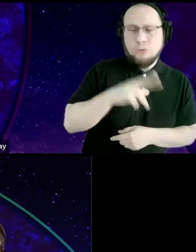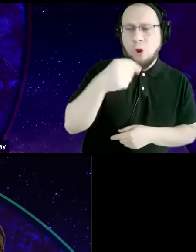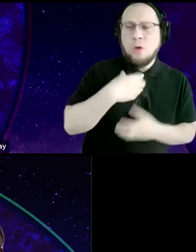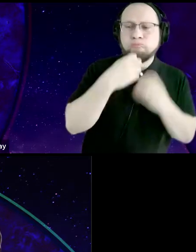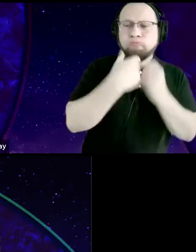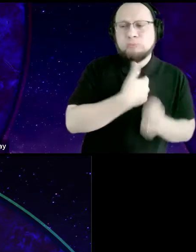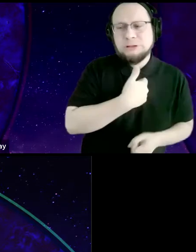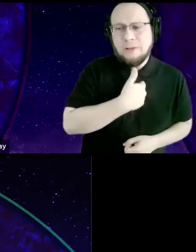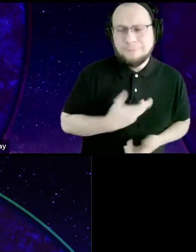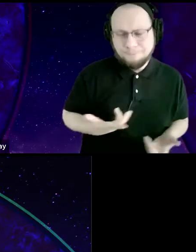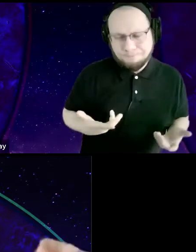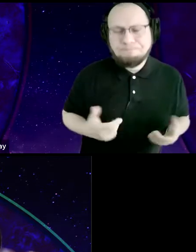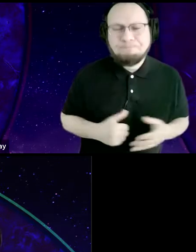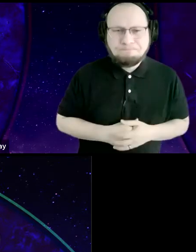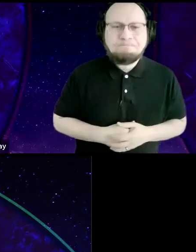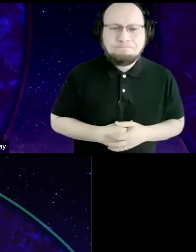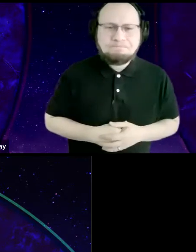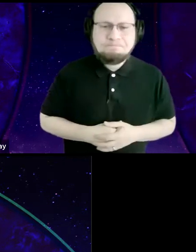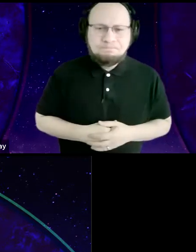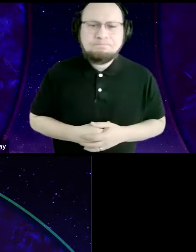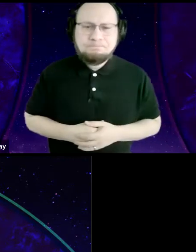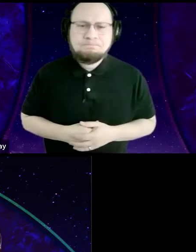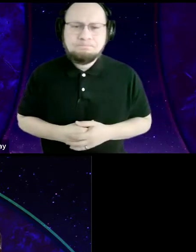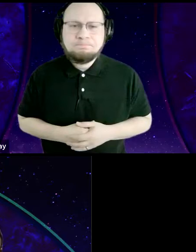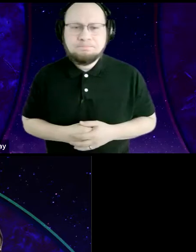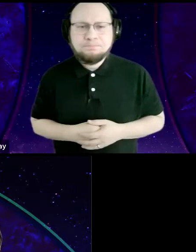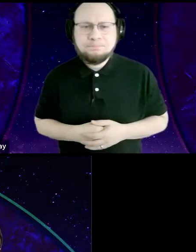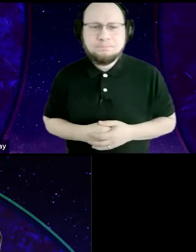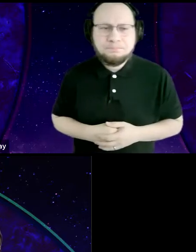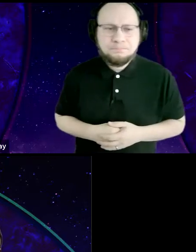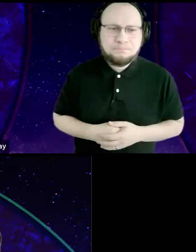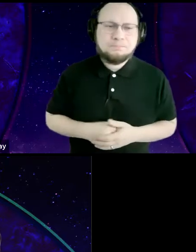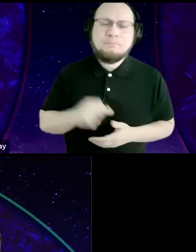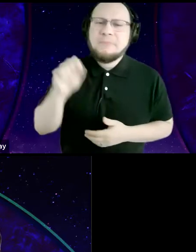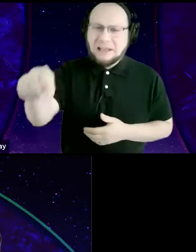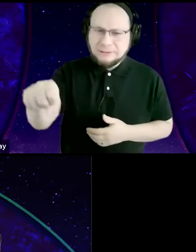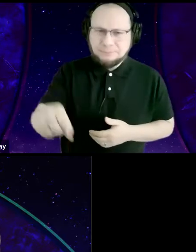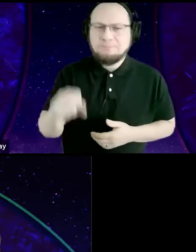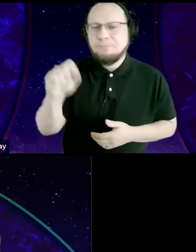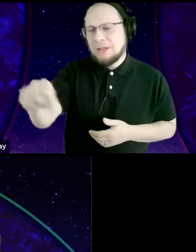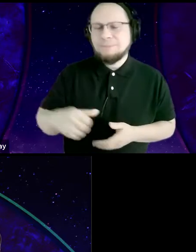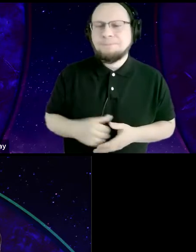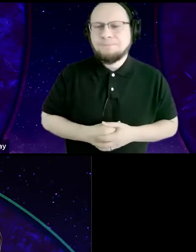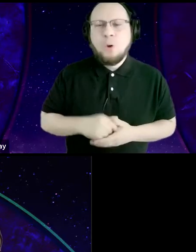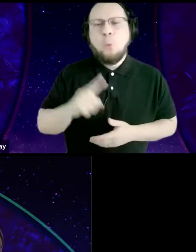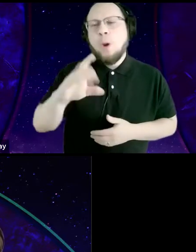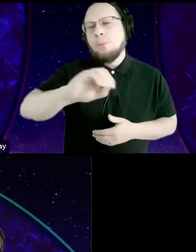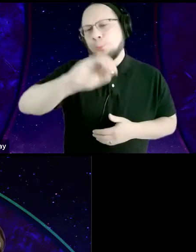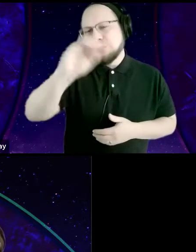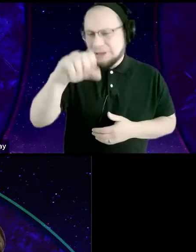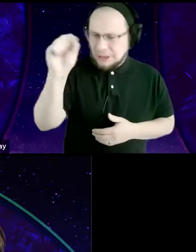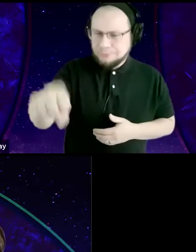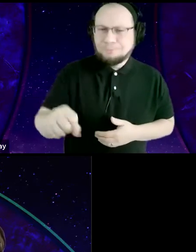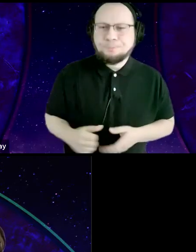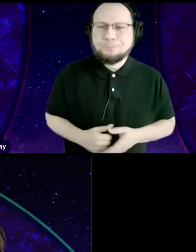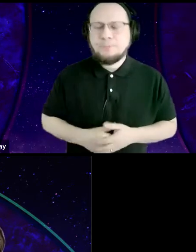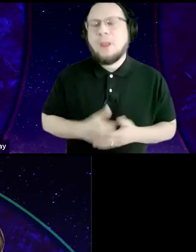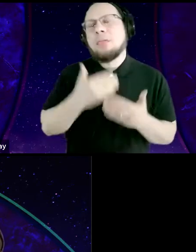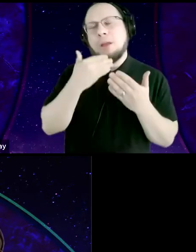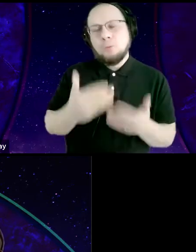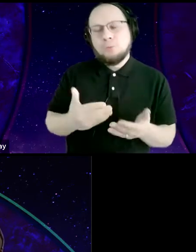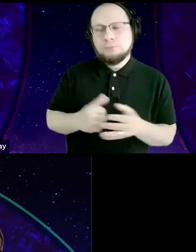mm-hmm. the language. But, like, you know, that's, yes, 100%. Thank